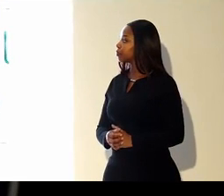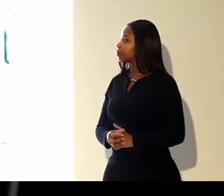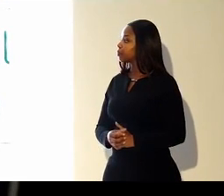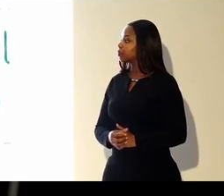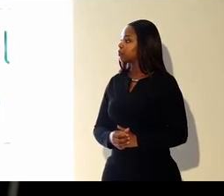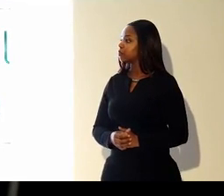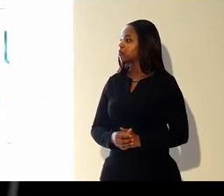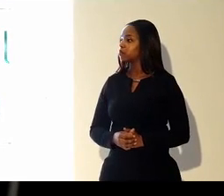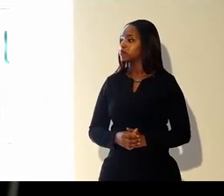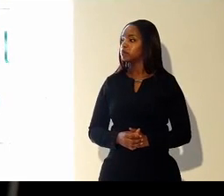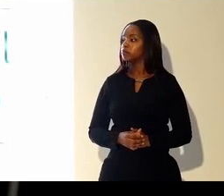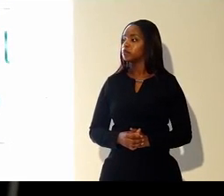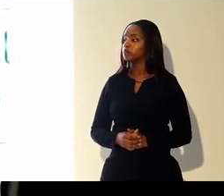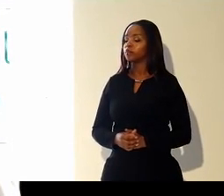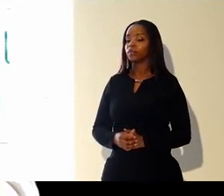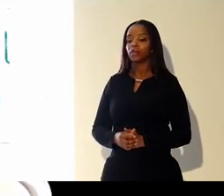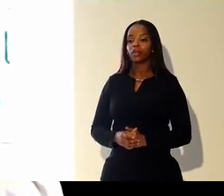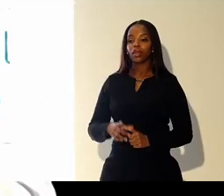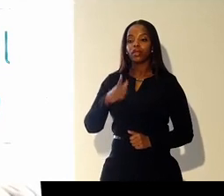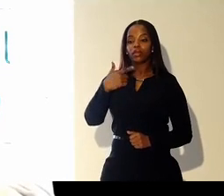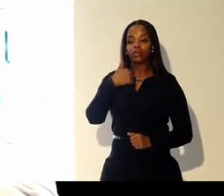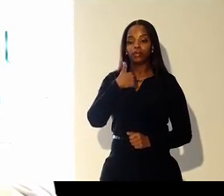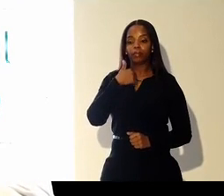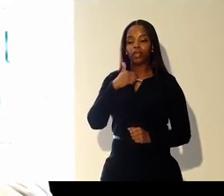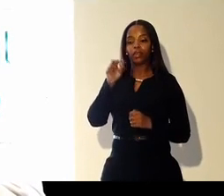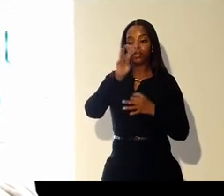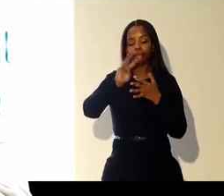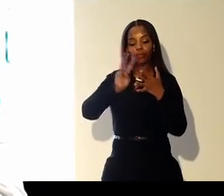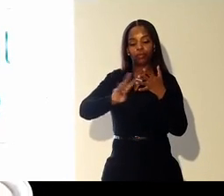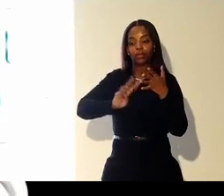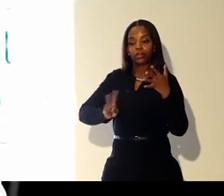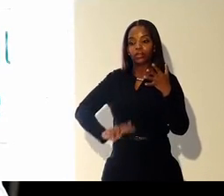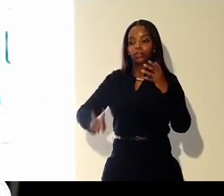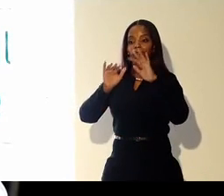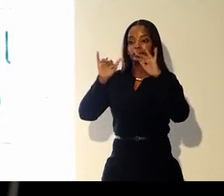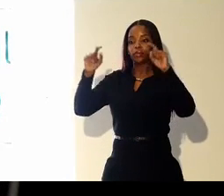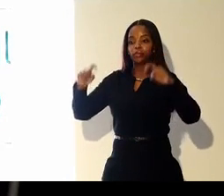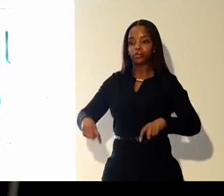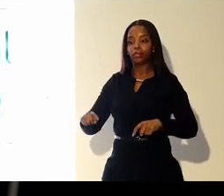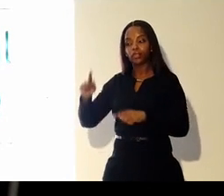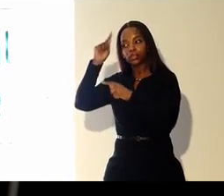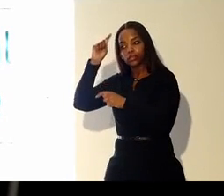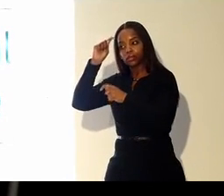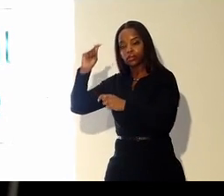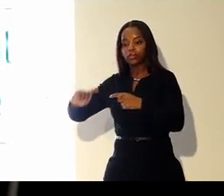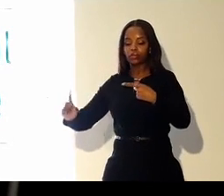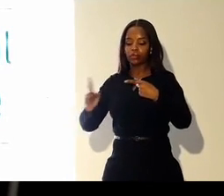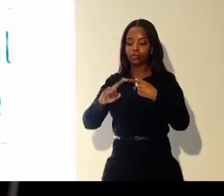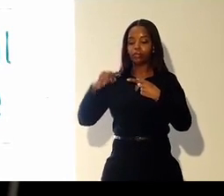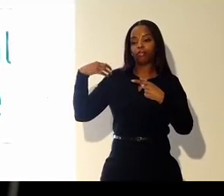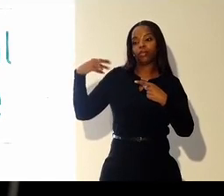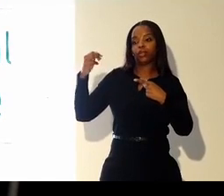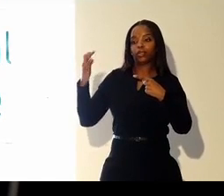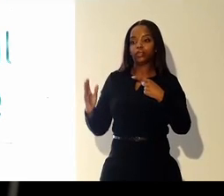I'm going to go through the people that we need to acknowledge, starting first with the Minister of Employment and Labour,